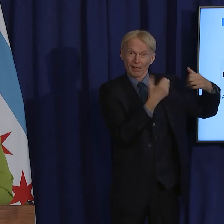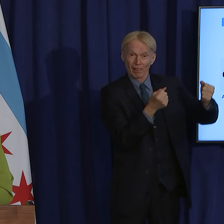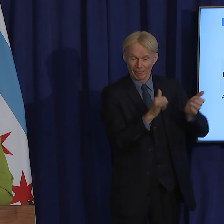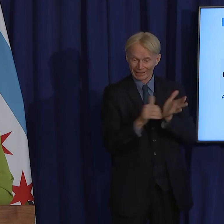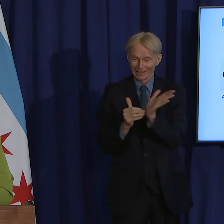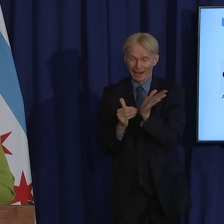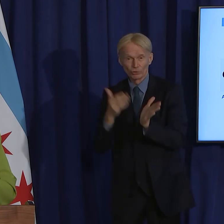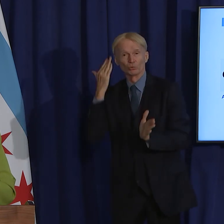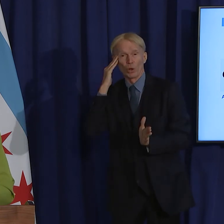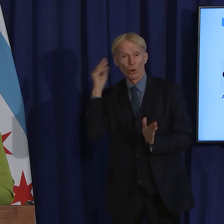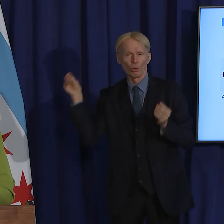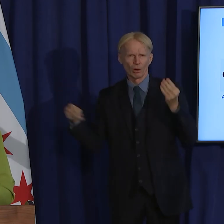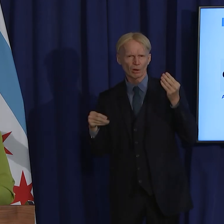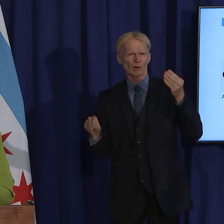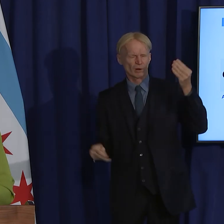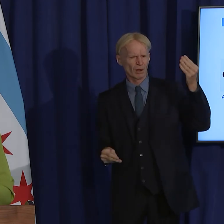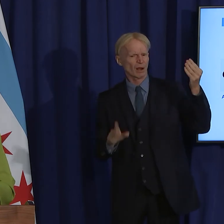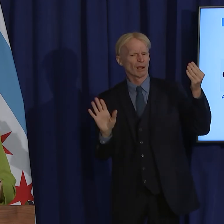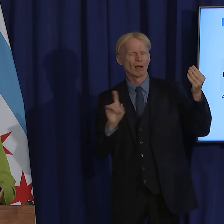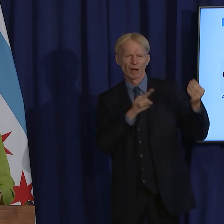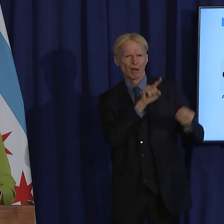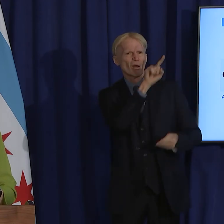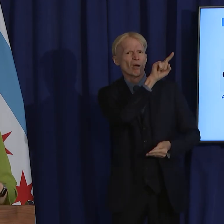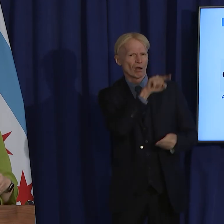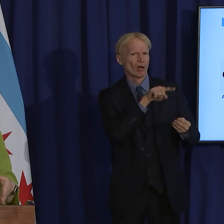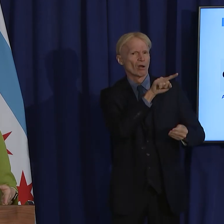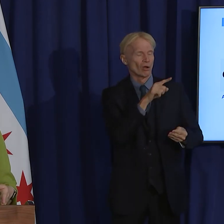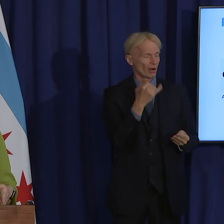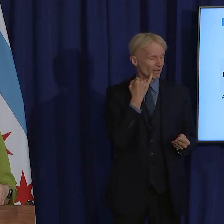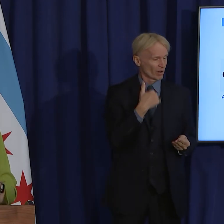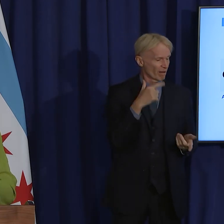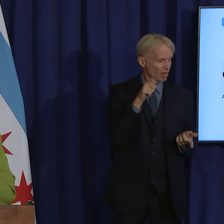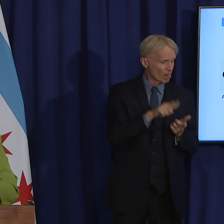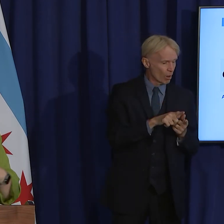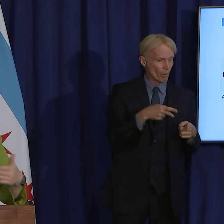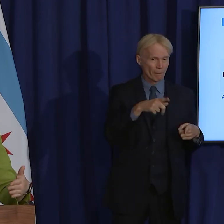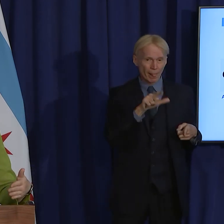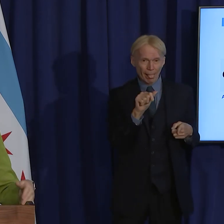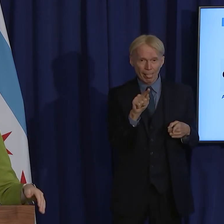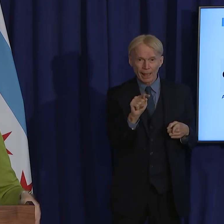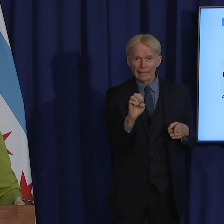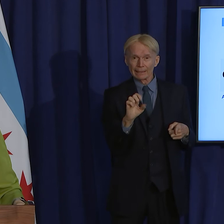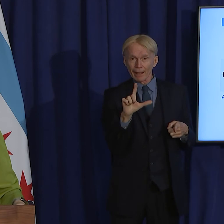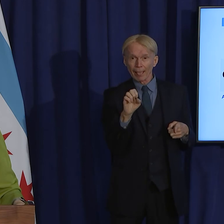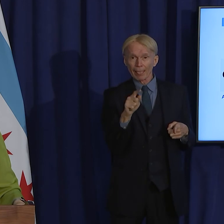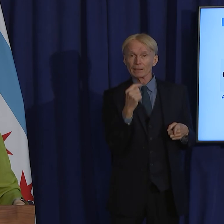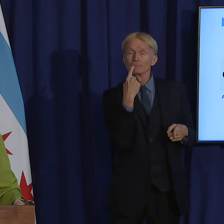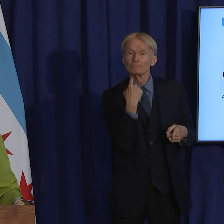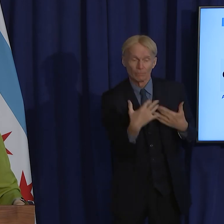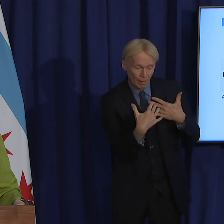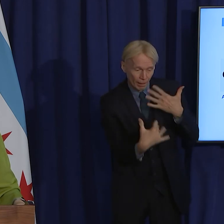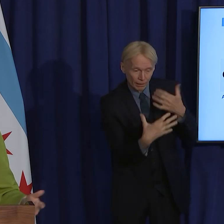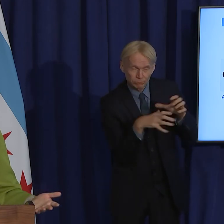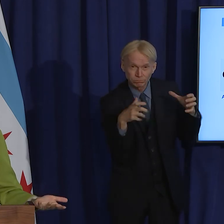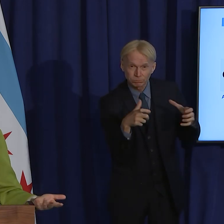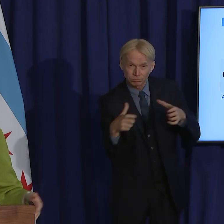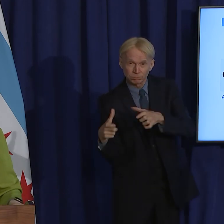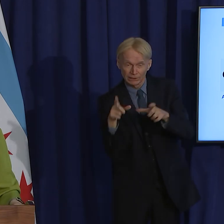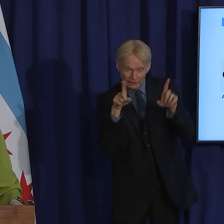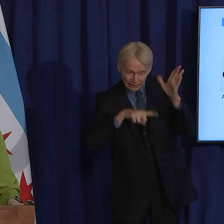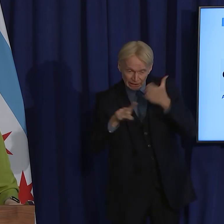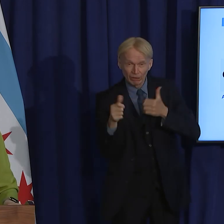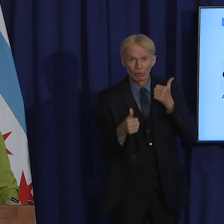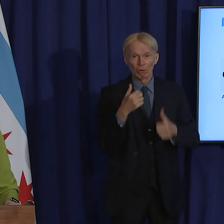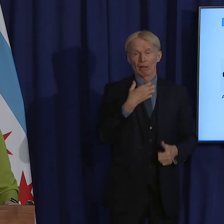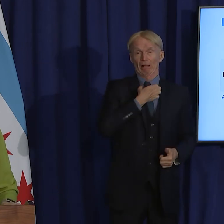providers know about this and know to check people with either low platelets or blood clots, know to check and